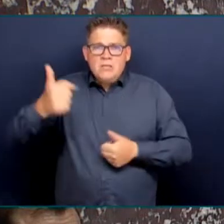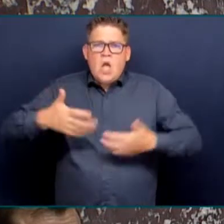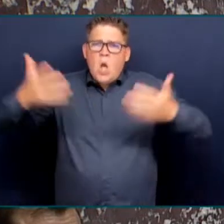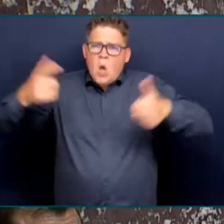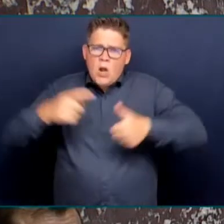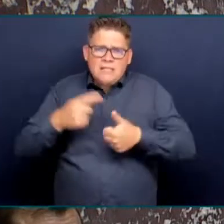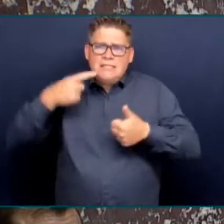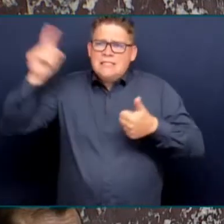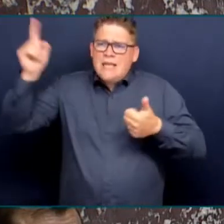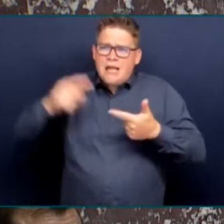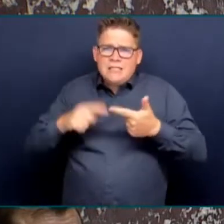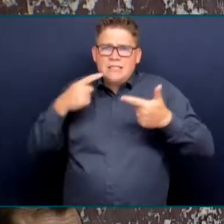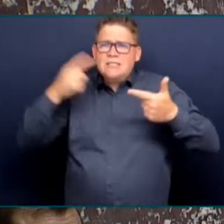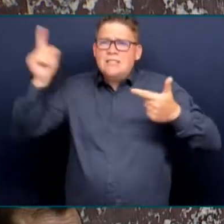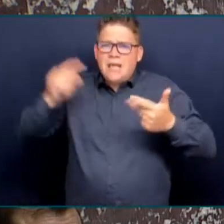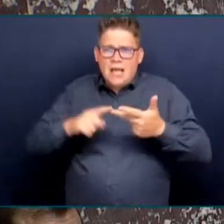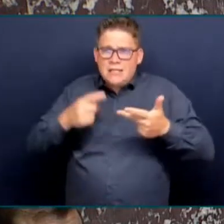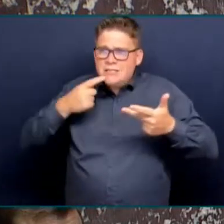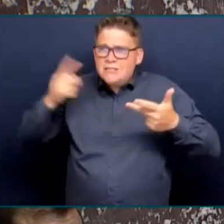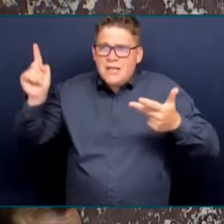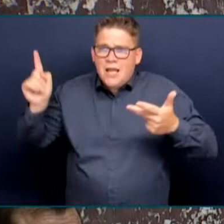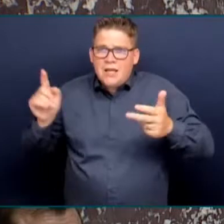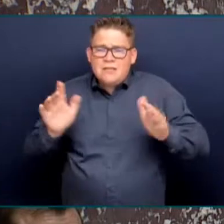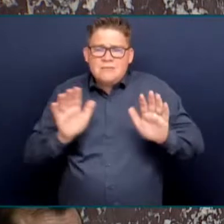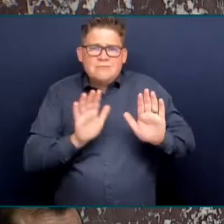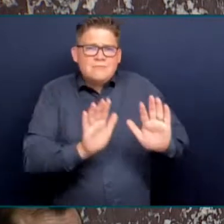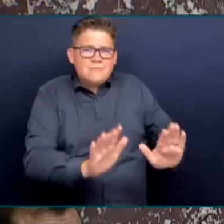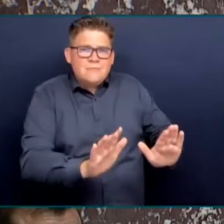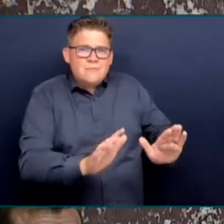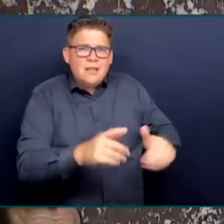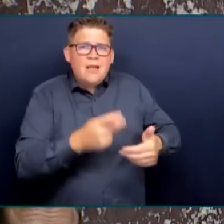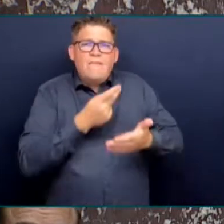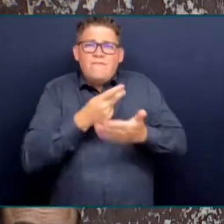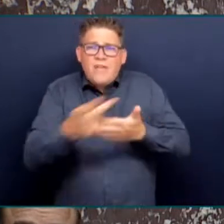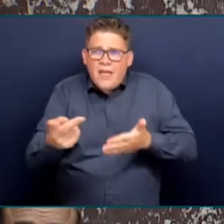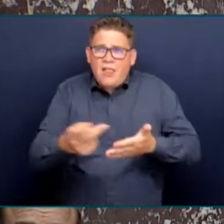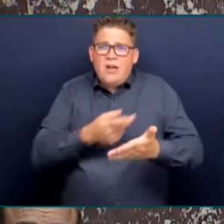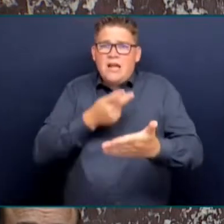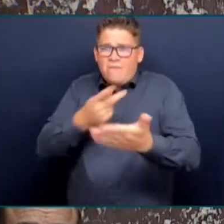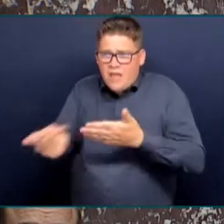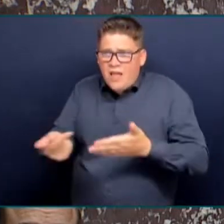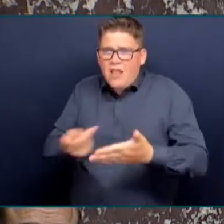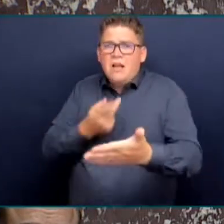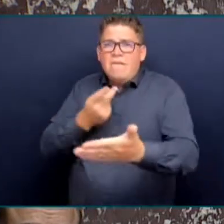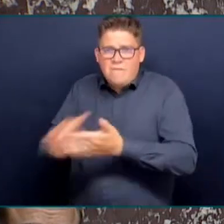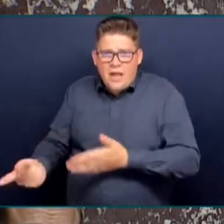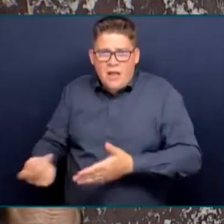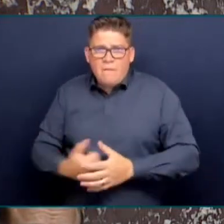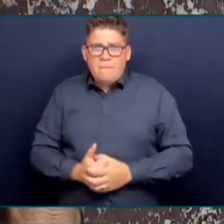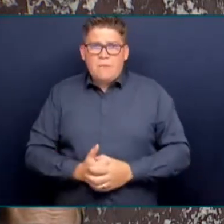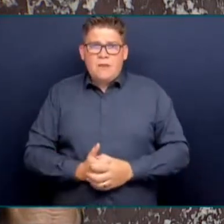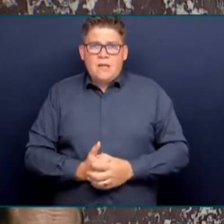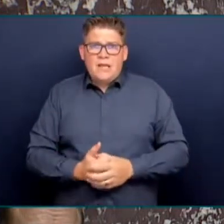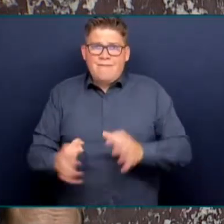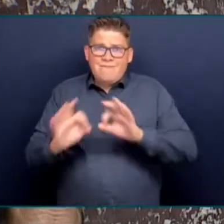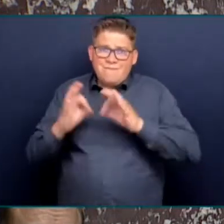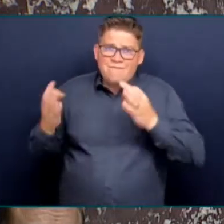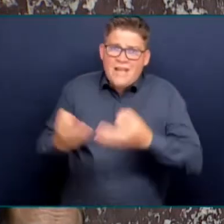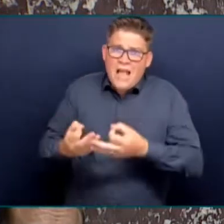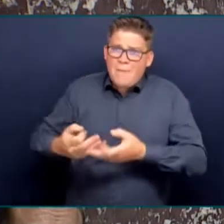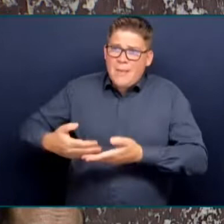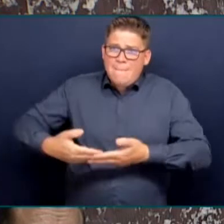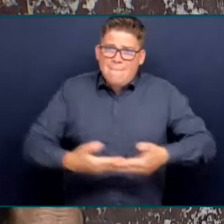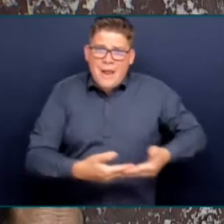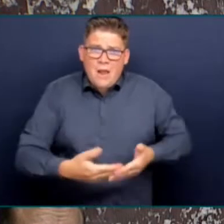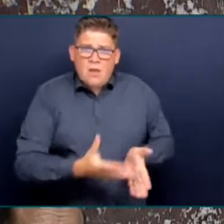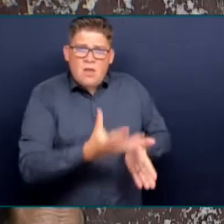He's failing by every single measure. It's putting a stress on the family that loses the baby. It's putting the stress on the healthcare workers that have